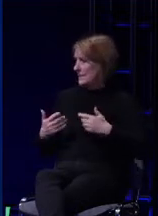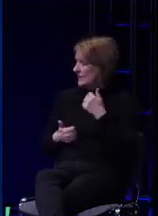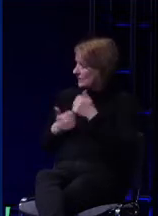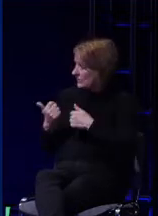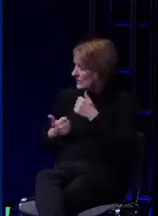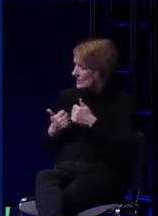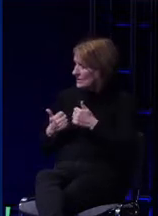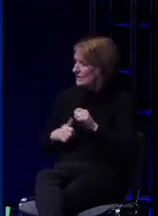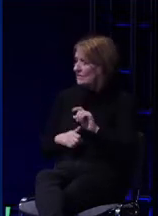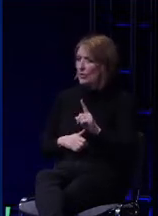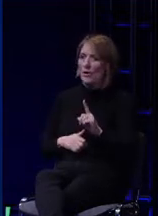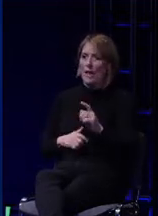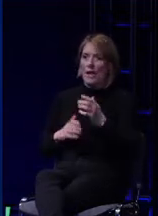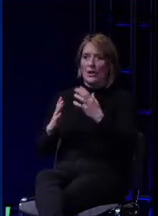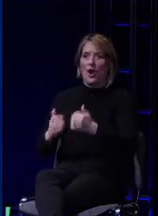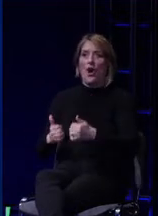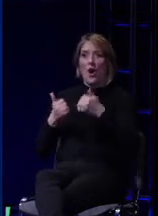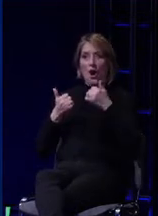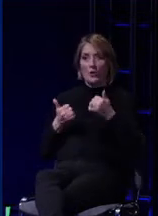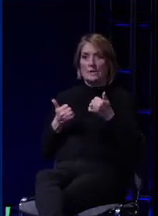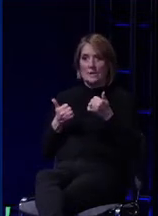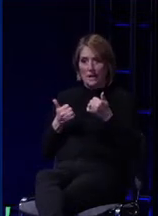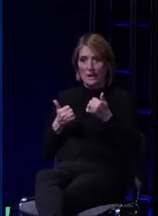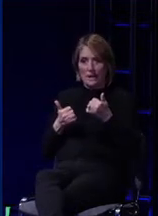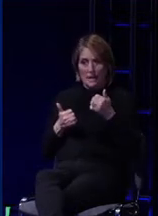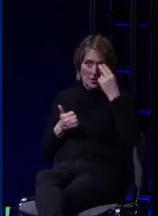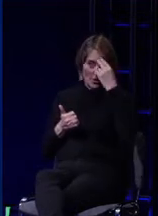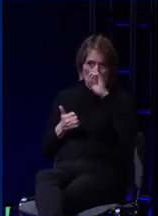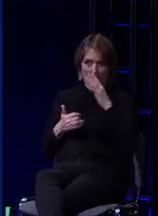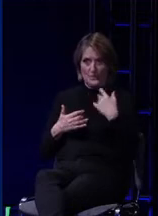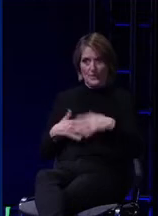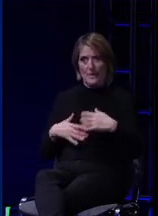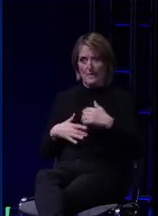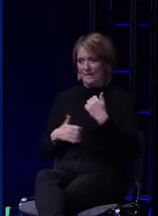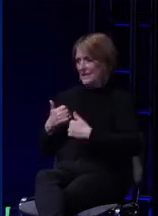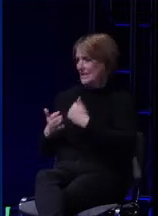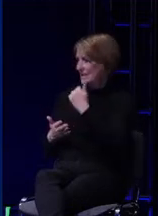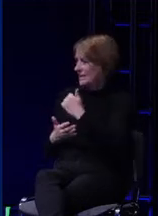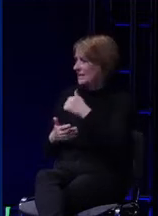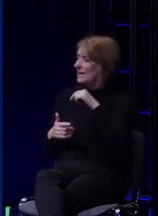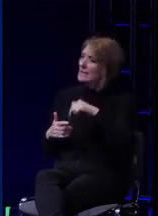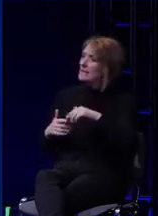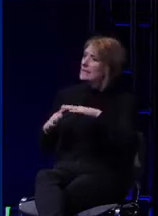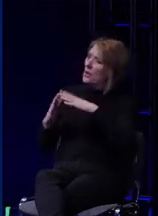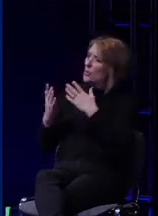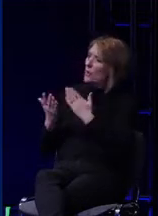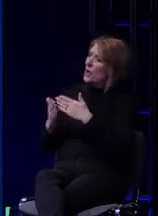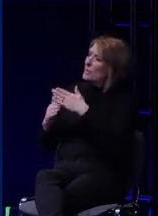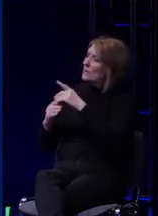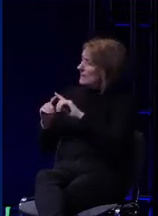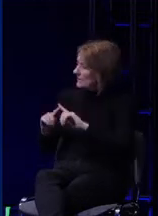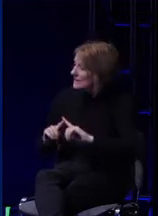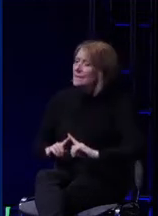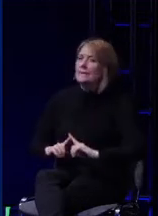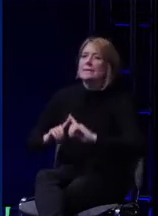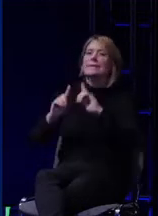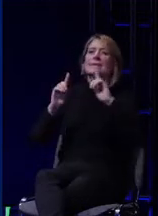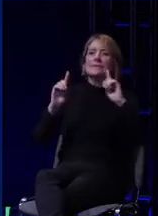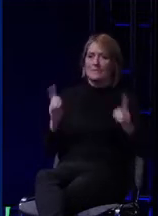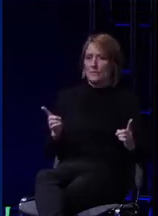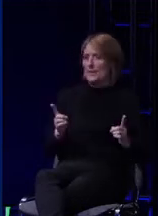Oscar nomination for Kingdom of the Planet of the Apes. Thanks. Fantastic. This is world building in a completely different way,